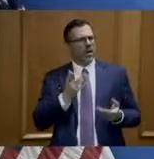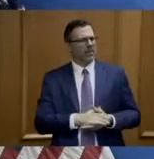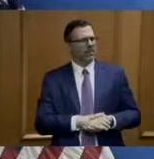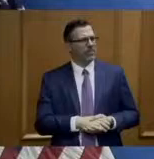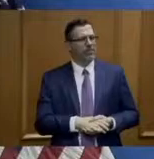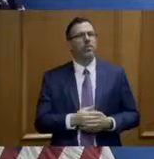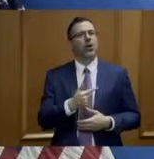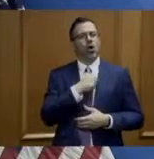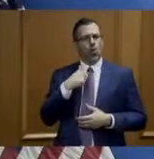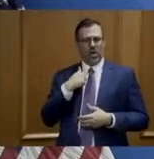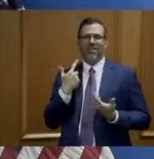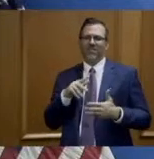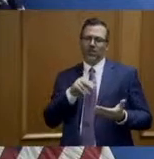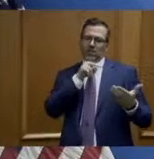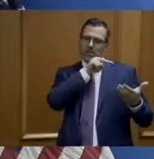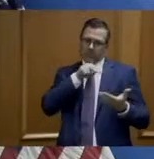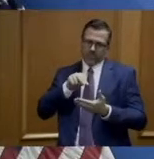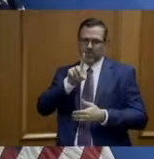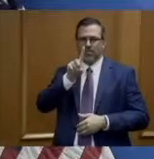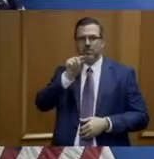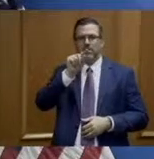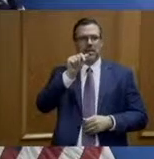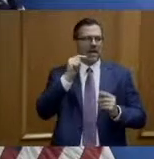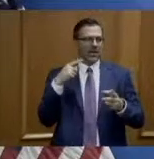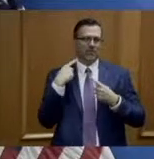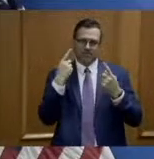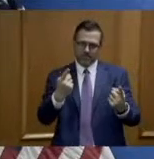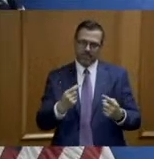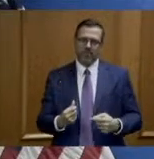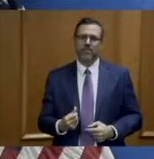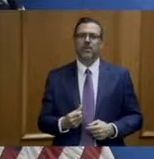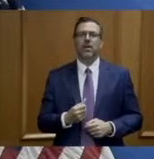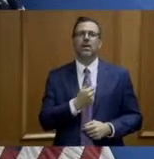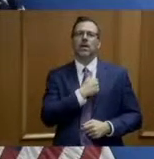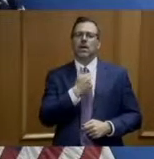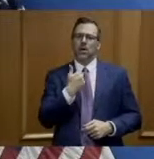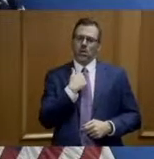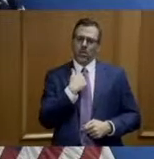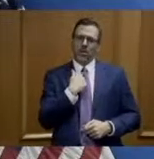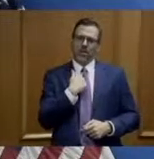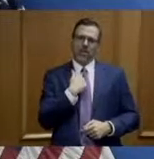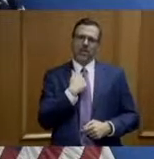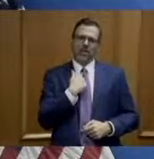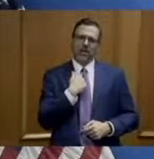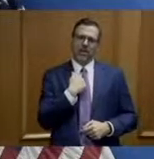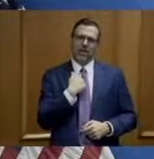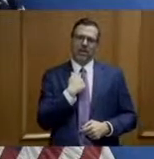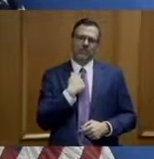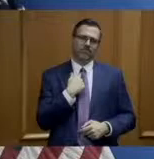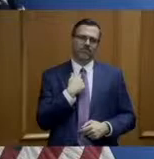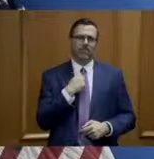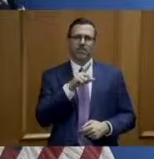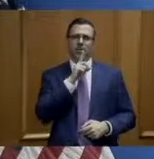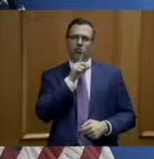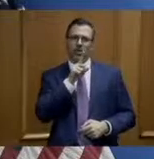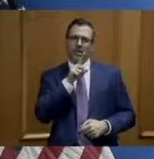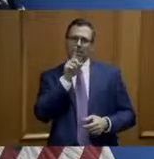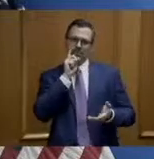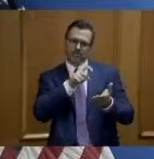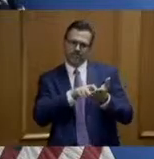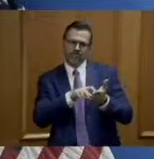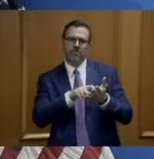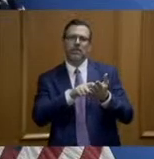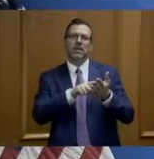data, as you know, since the beginning of this. We looked specifically at the downward trend